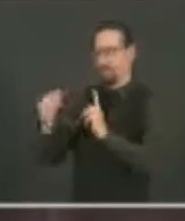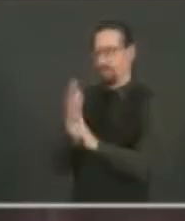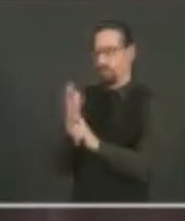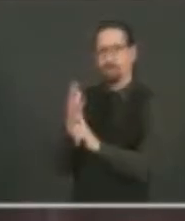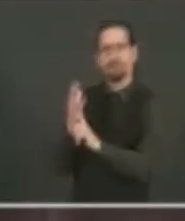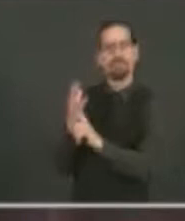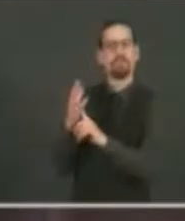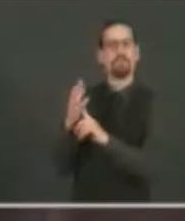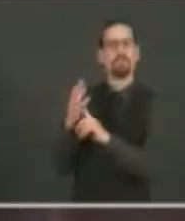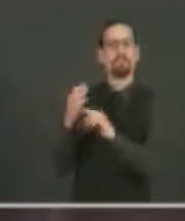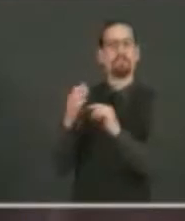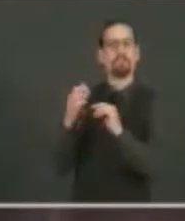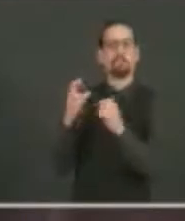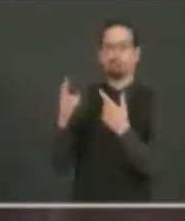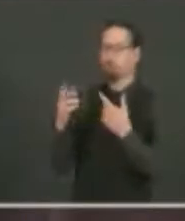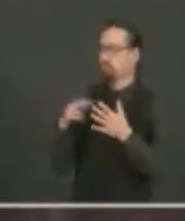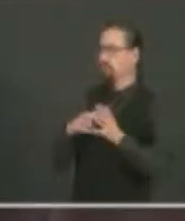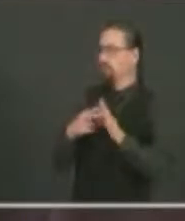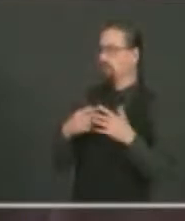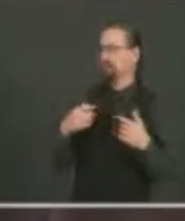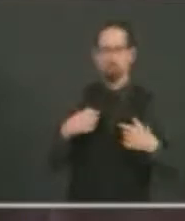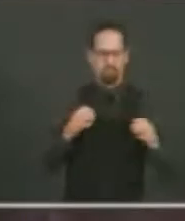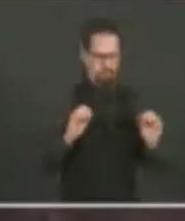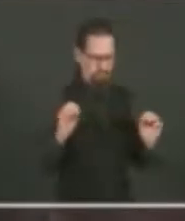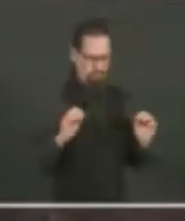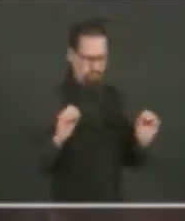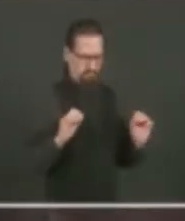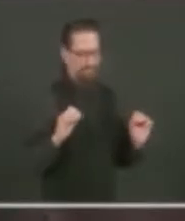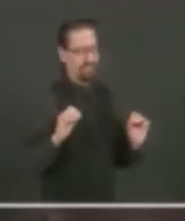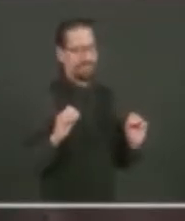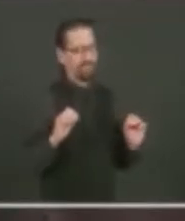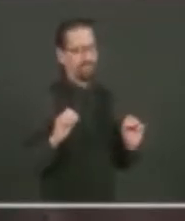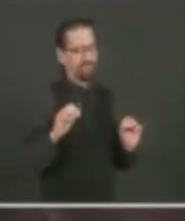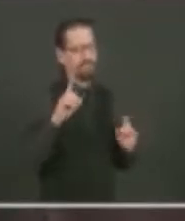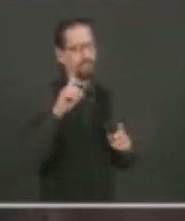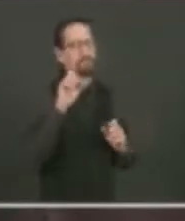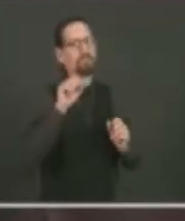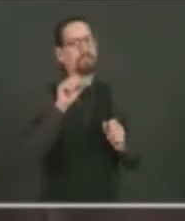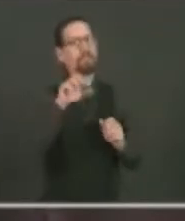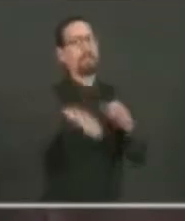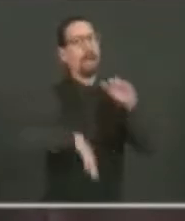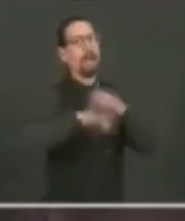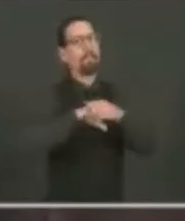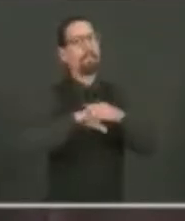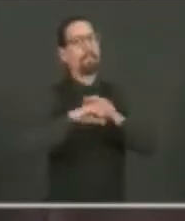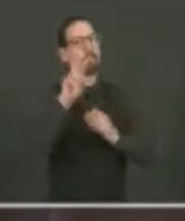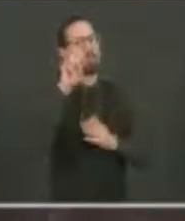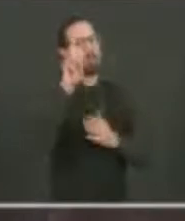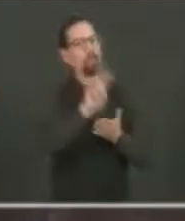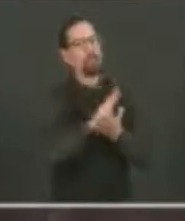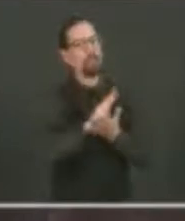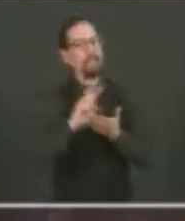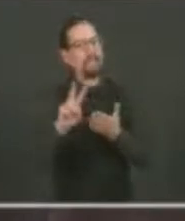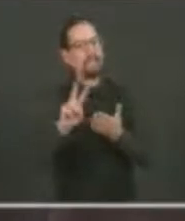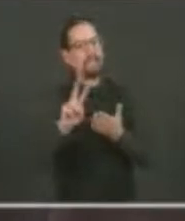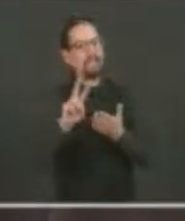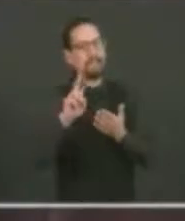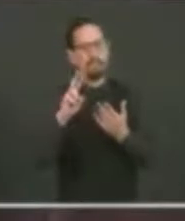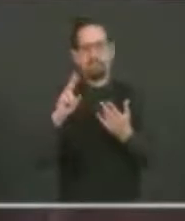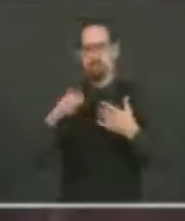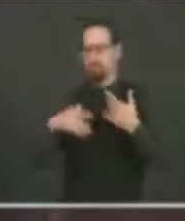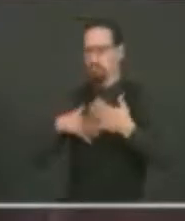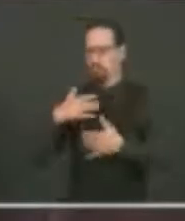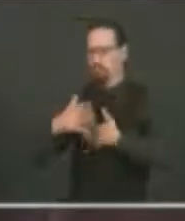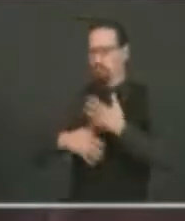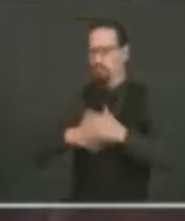to remain extremely vigilant about this situation. However, I did want